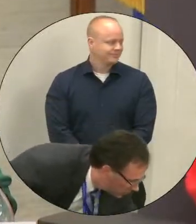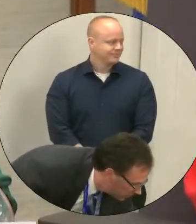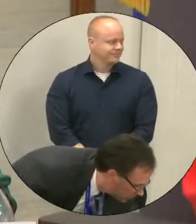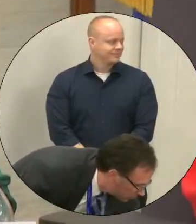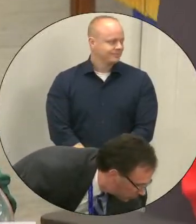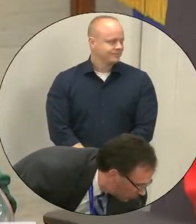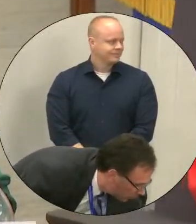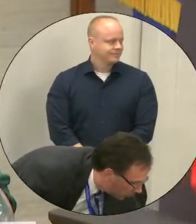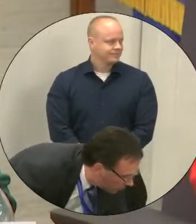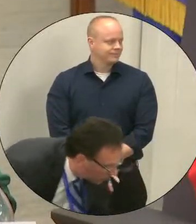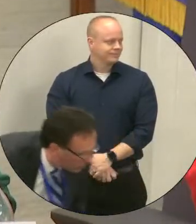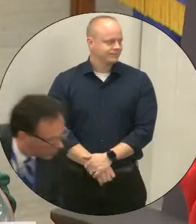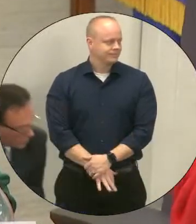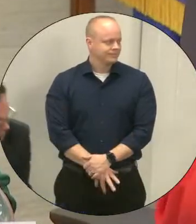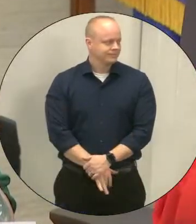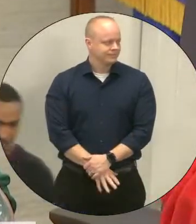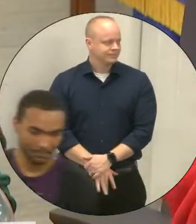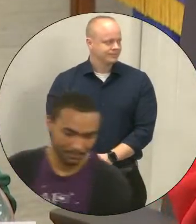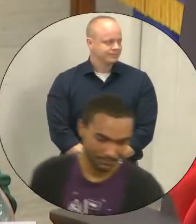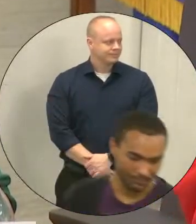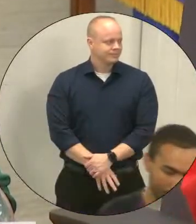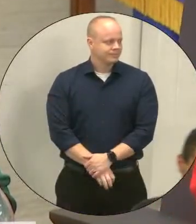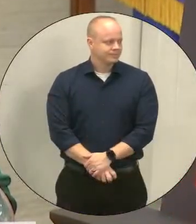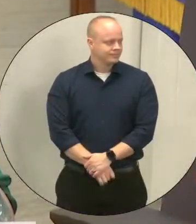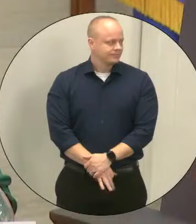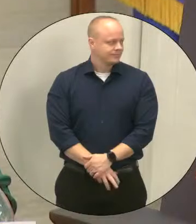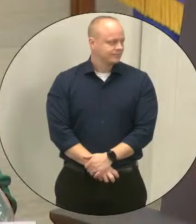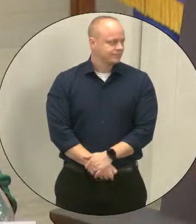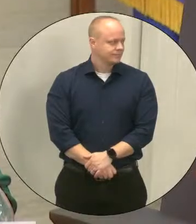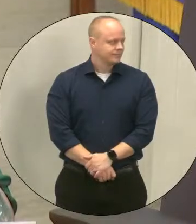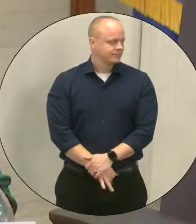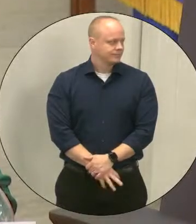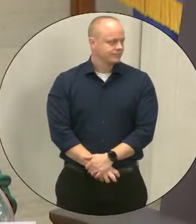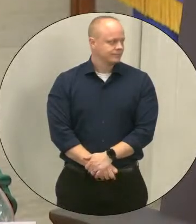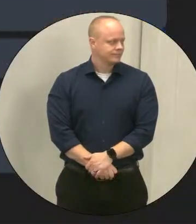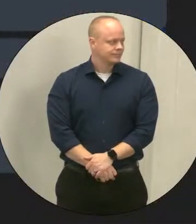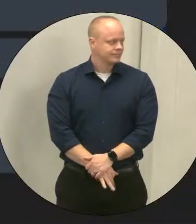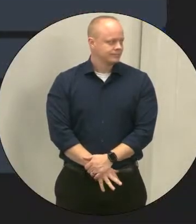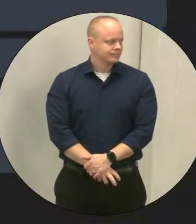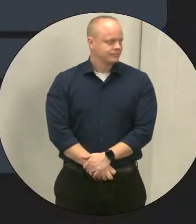Mr. Click on your screen.